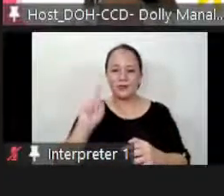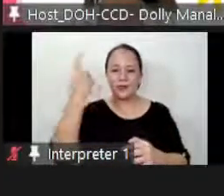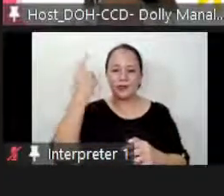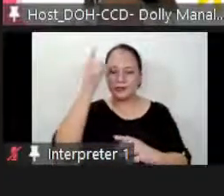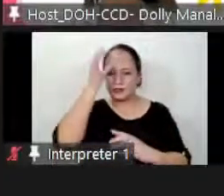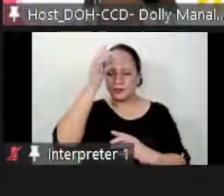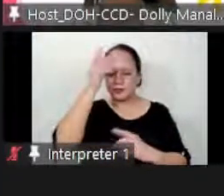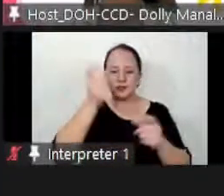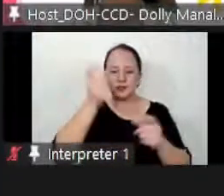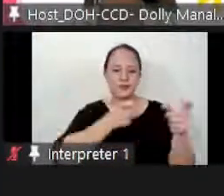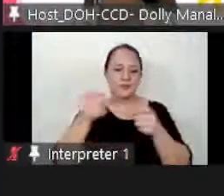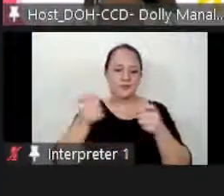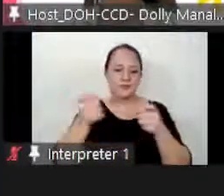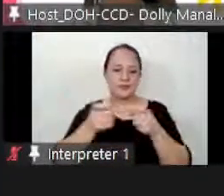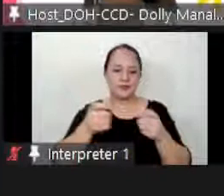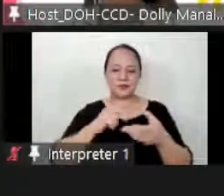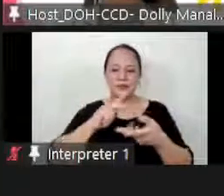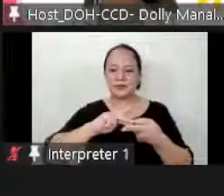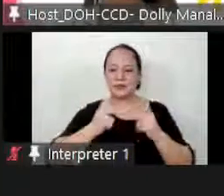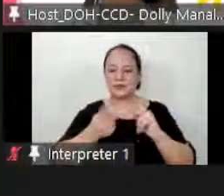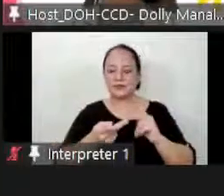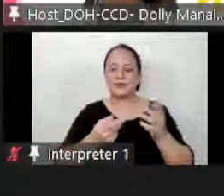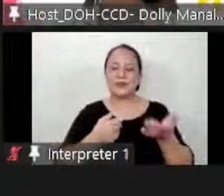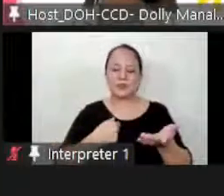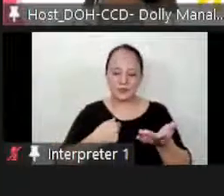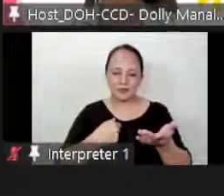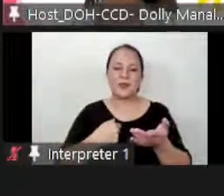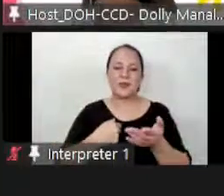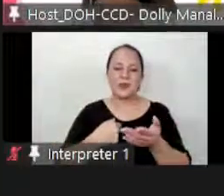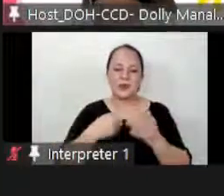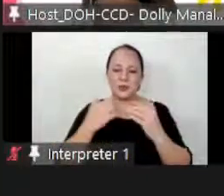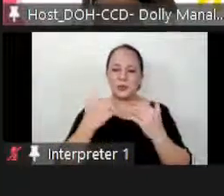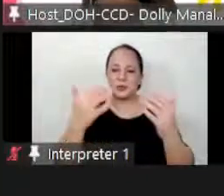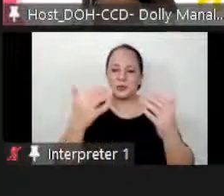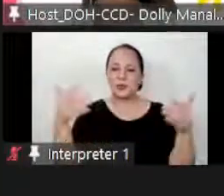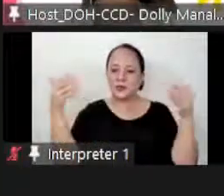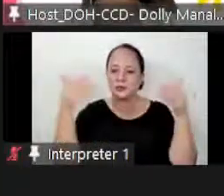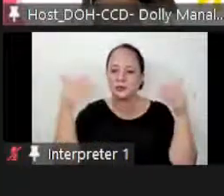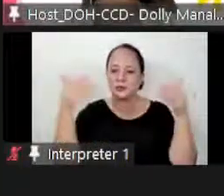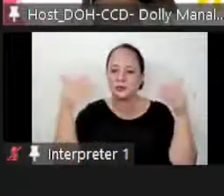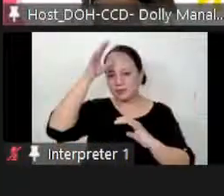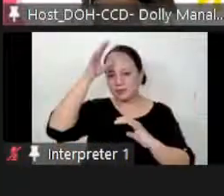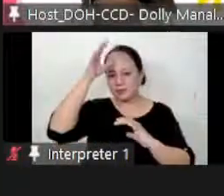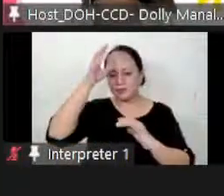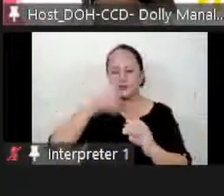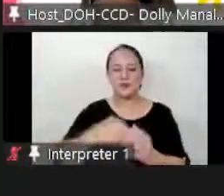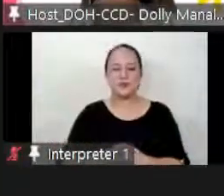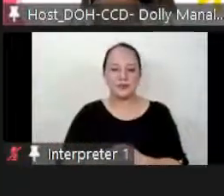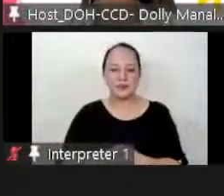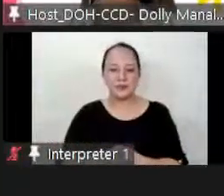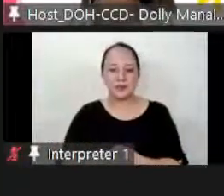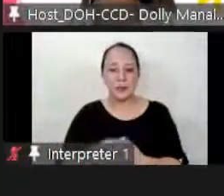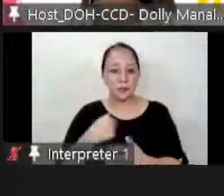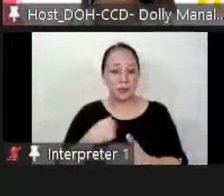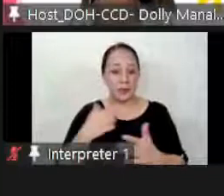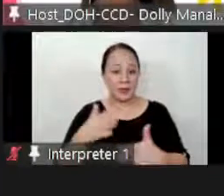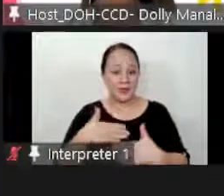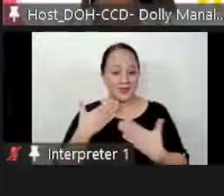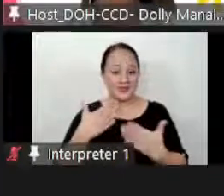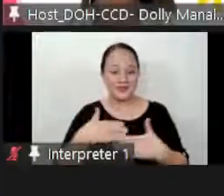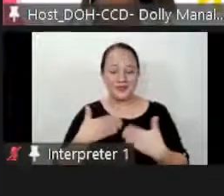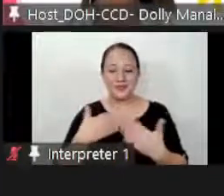Cancer Control Stakeholders Summit with special focus on childhood cancer. I am delighted to